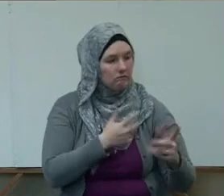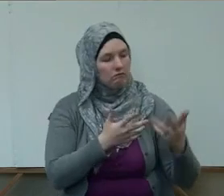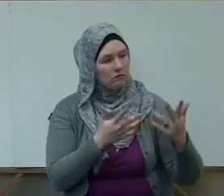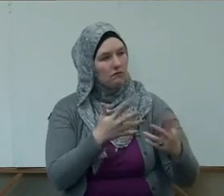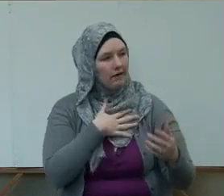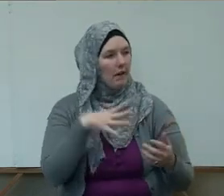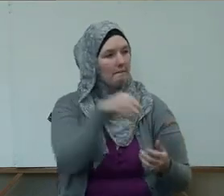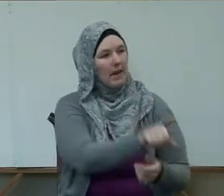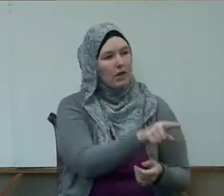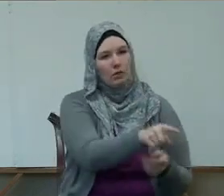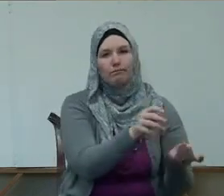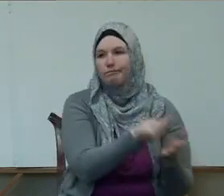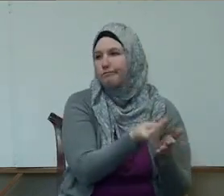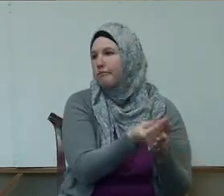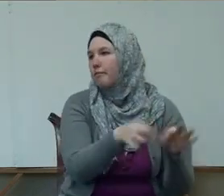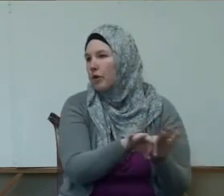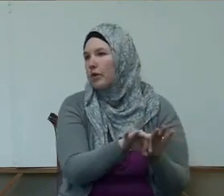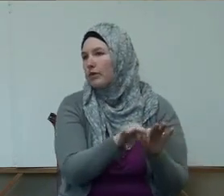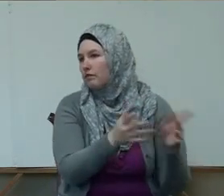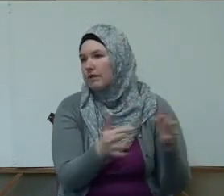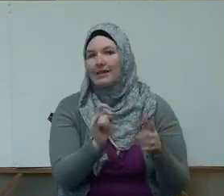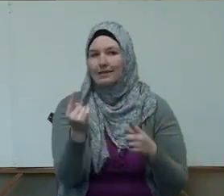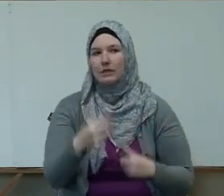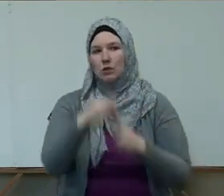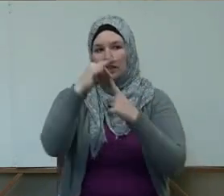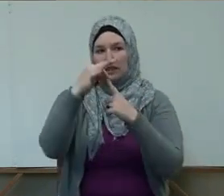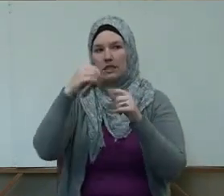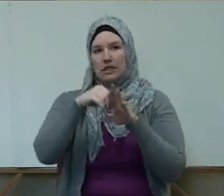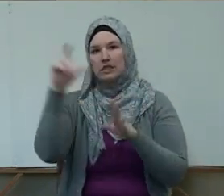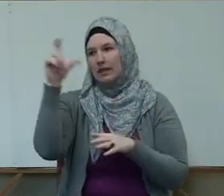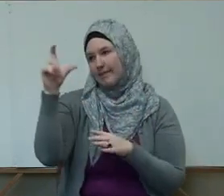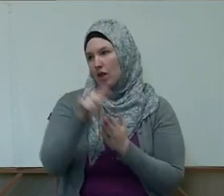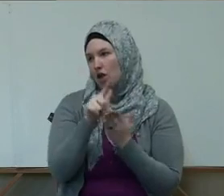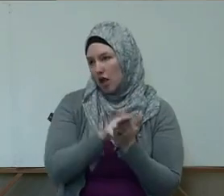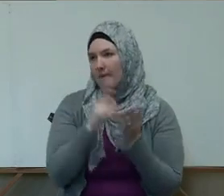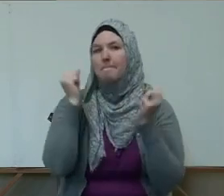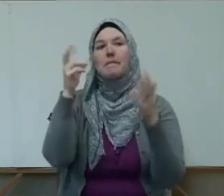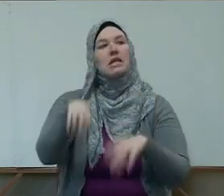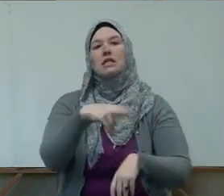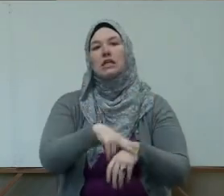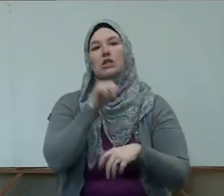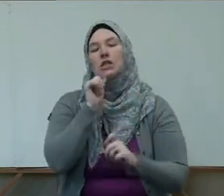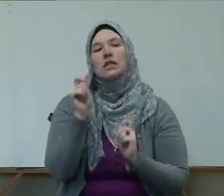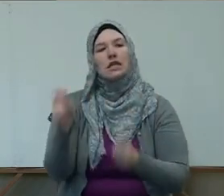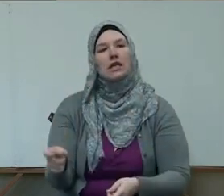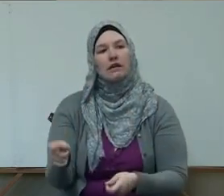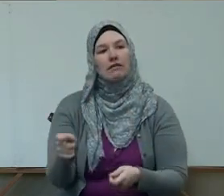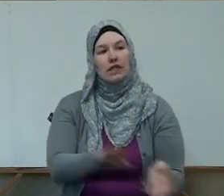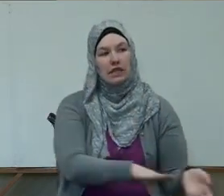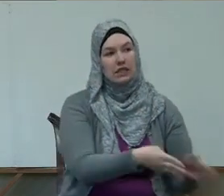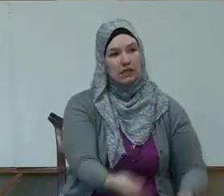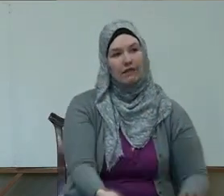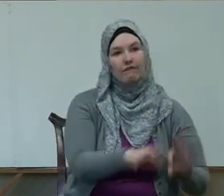is something quite unique to Islamic law. In many nations, they do not give the